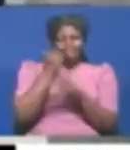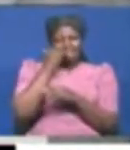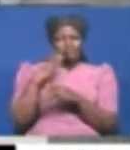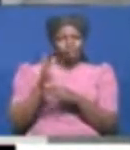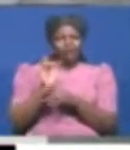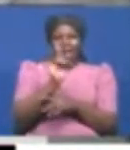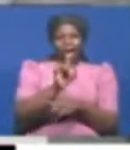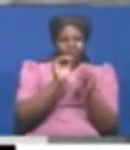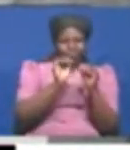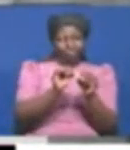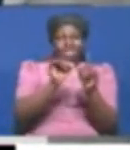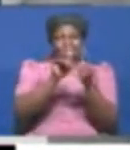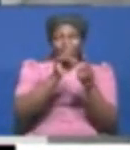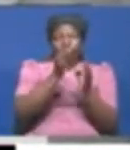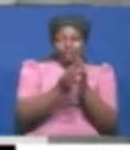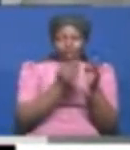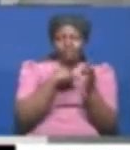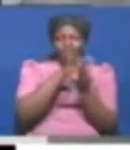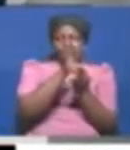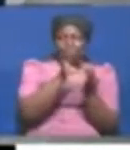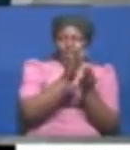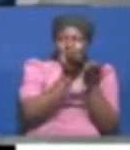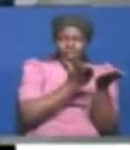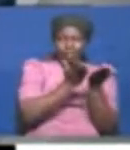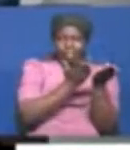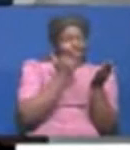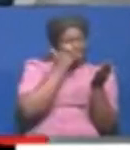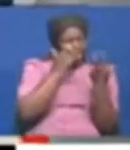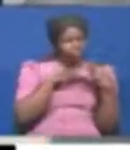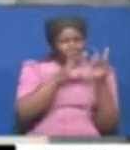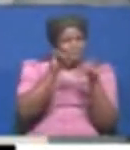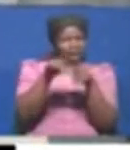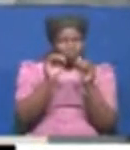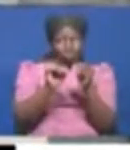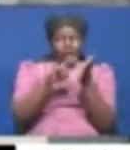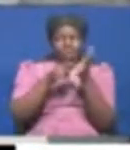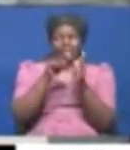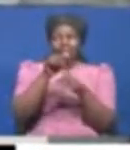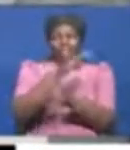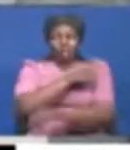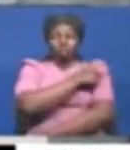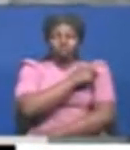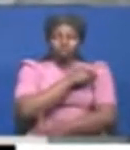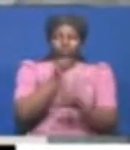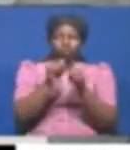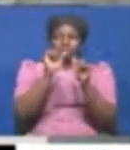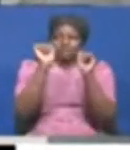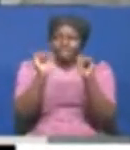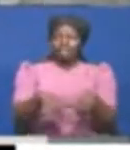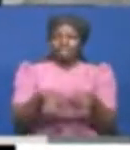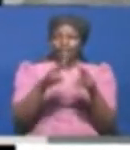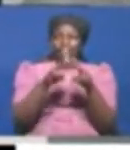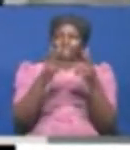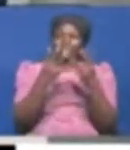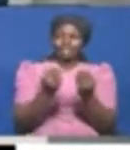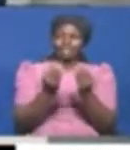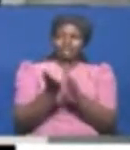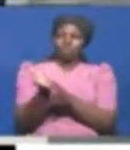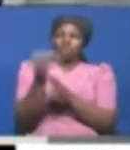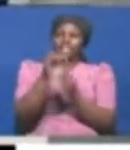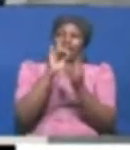have certain services, then patients won't come. That means this is a hospital that can very easily collect up to